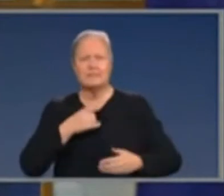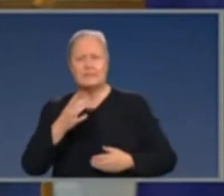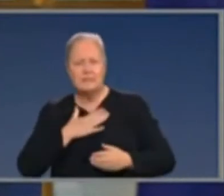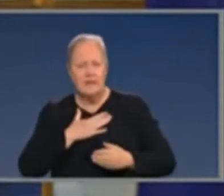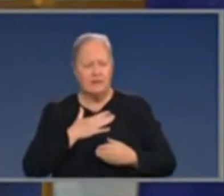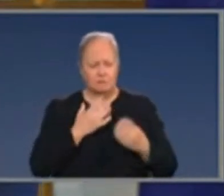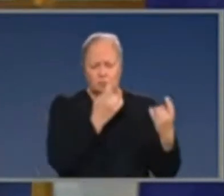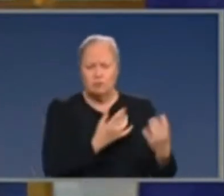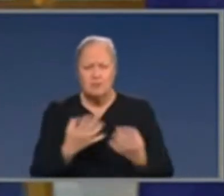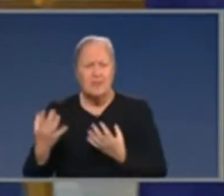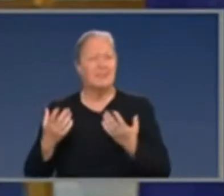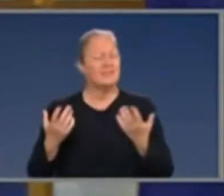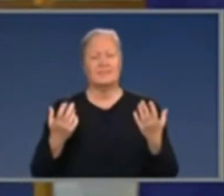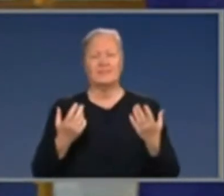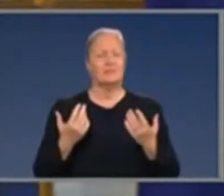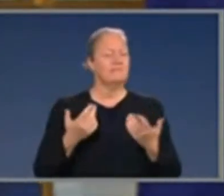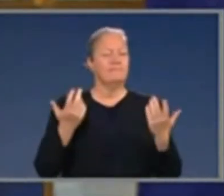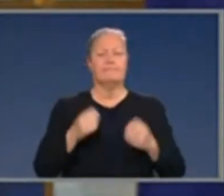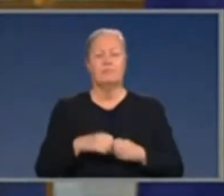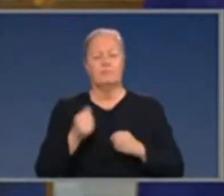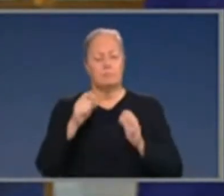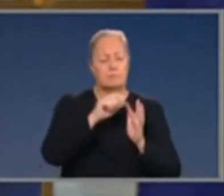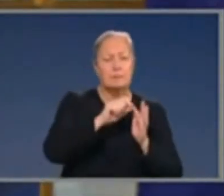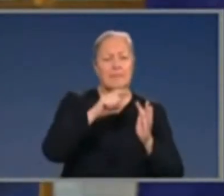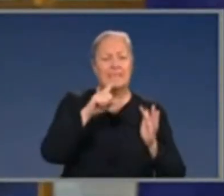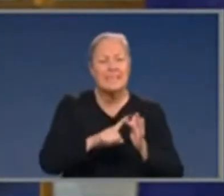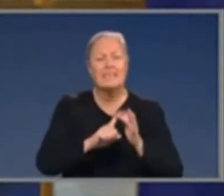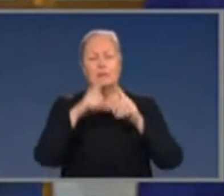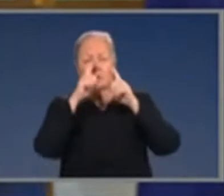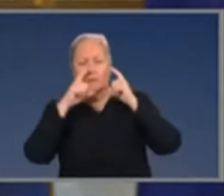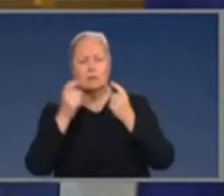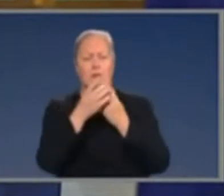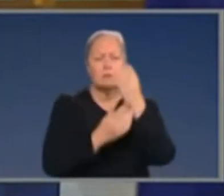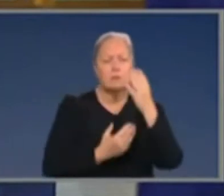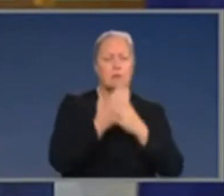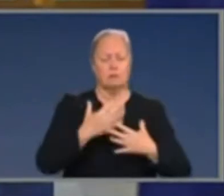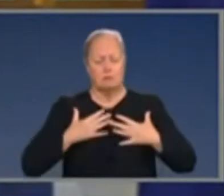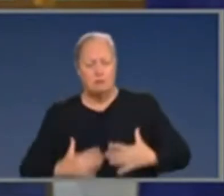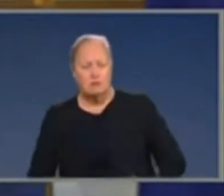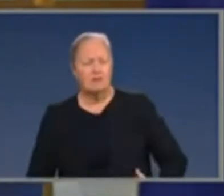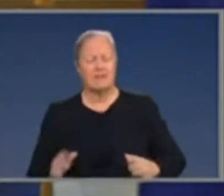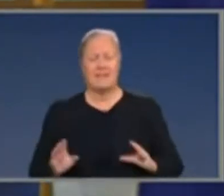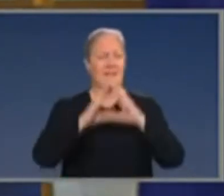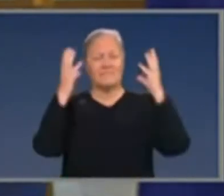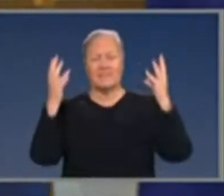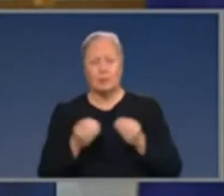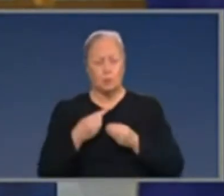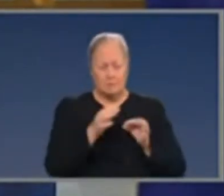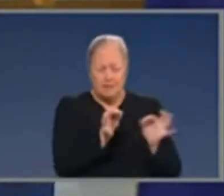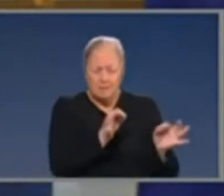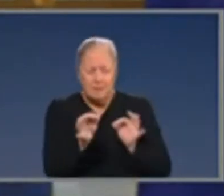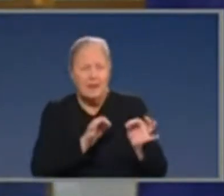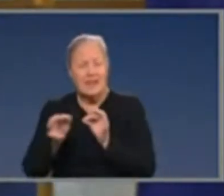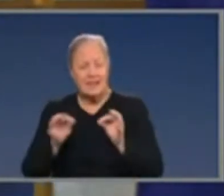infection control planning, the deployment of PPE, the pandemic and infection control plans that every facility